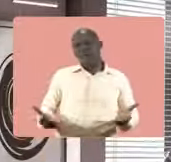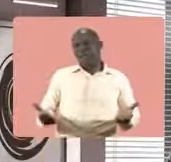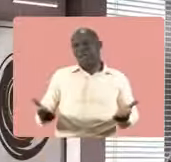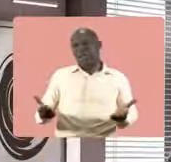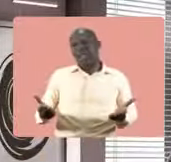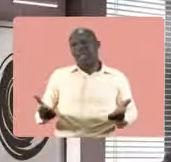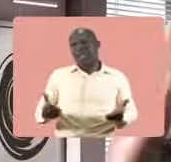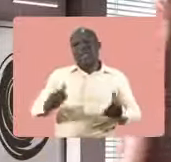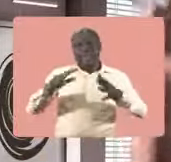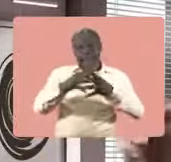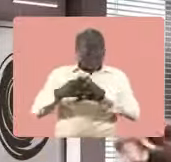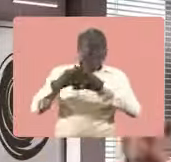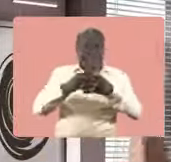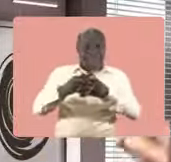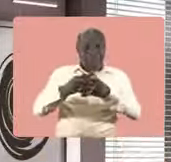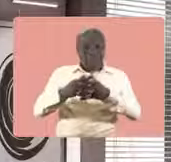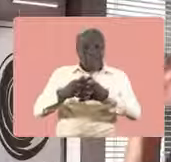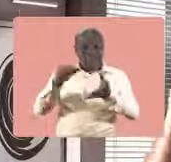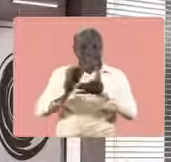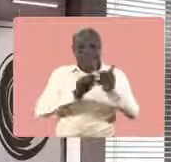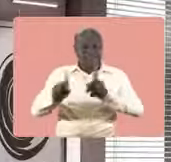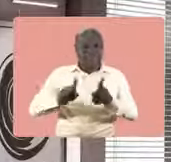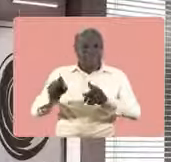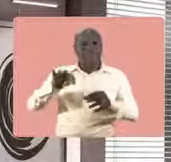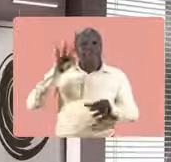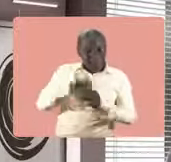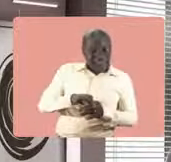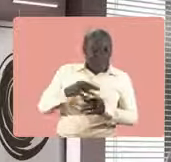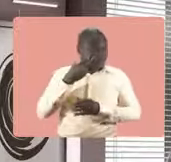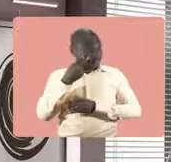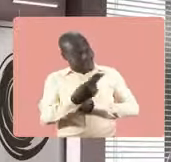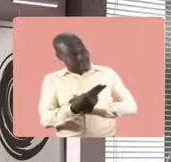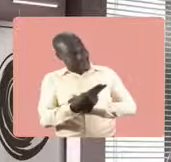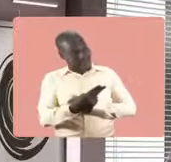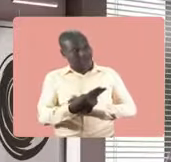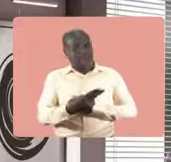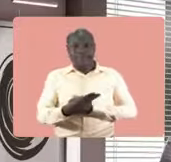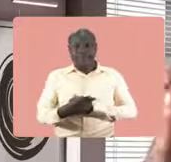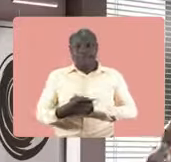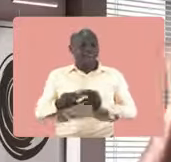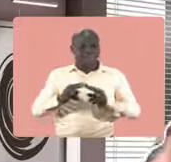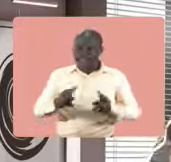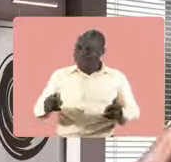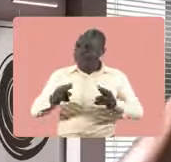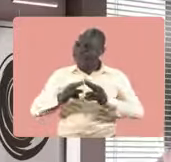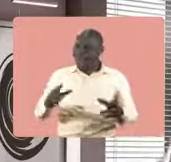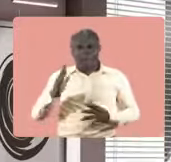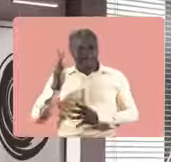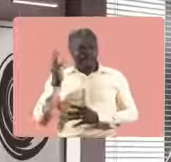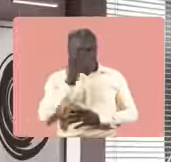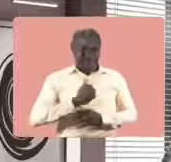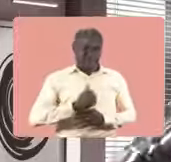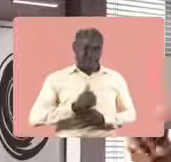akire america fo a democracy esi won kon ho no wo hu de omo ye wo mo ye no